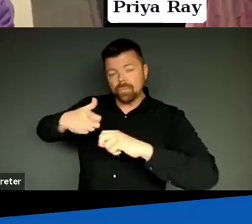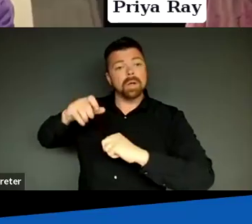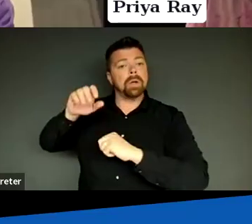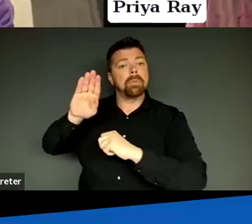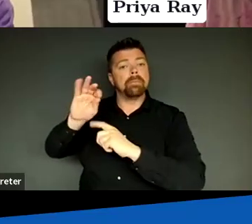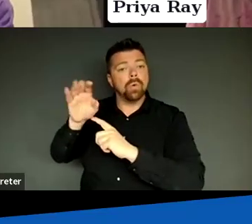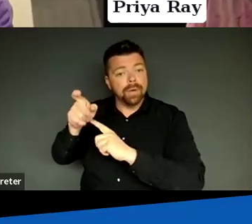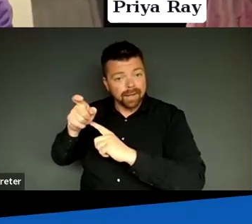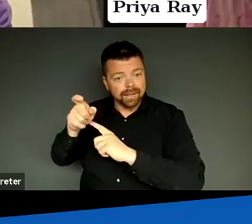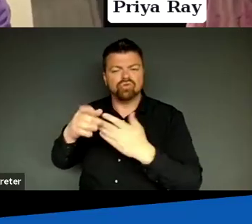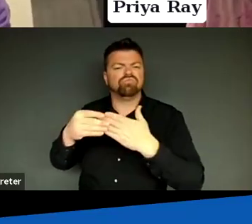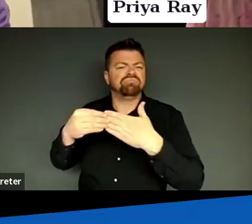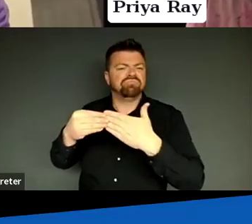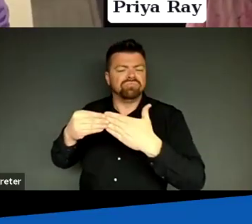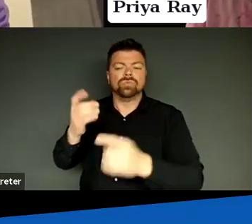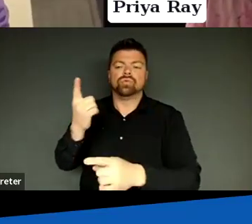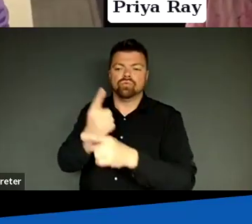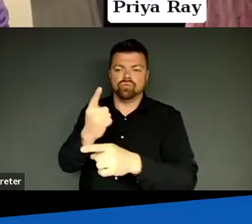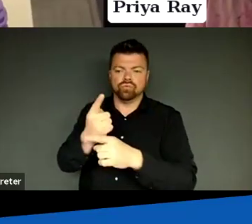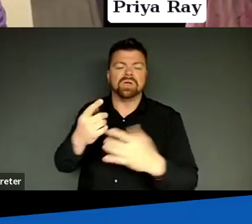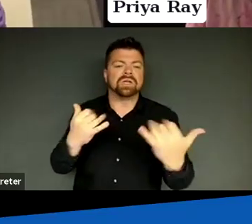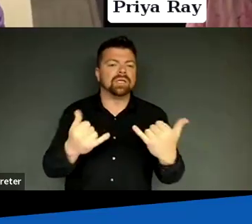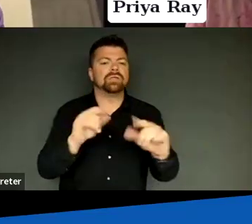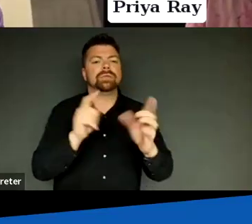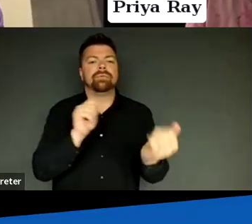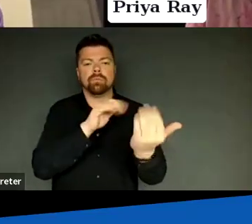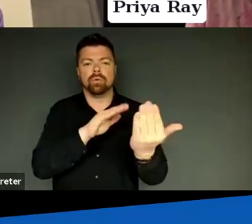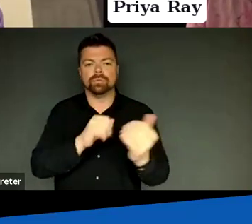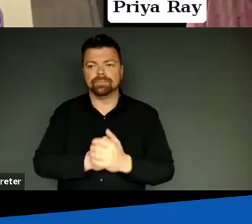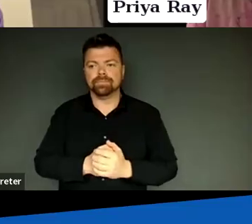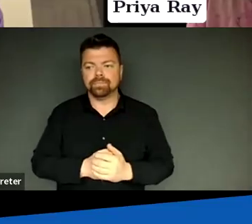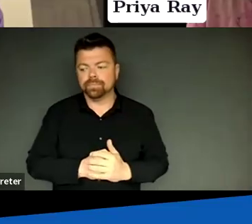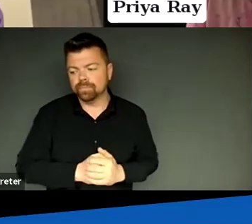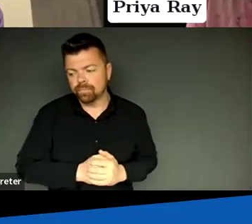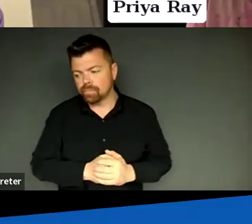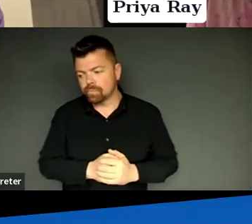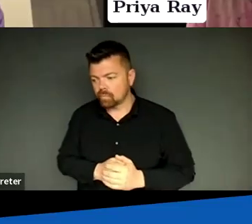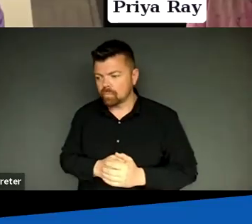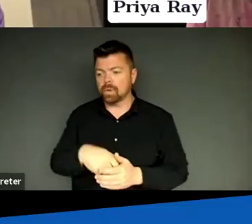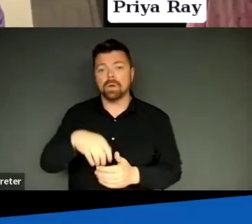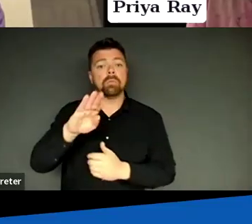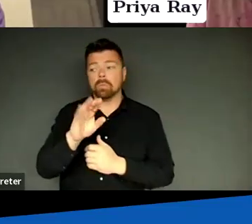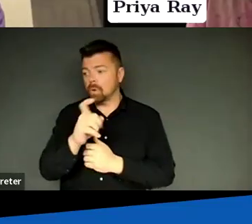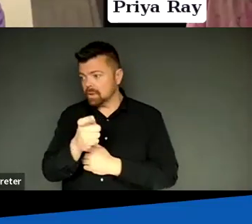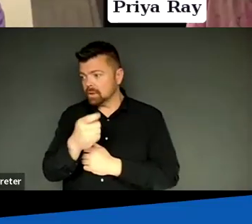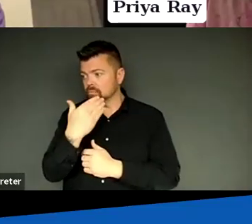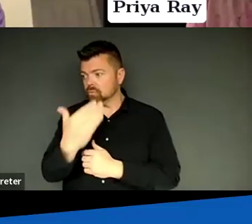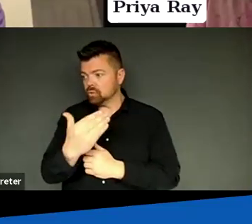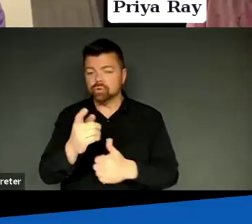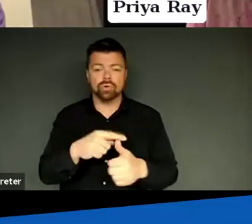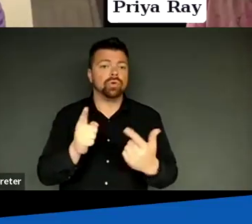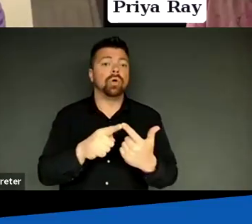Correct. Yeah. Yes. Botox is very good, and you can get boots to wear in bed